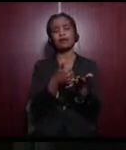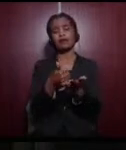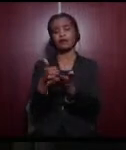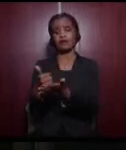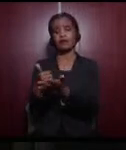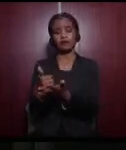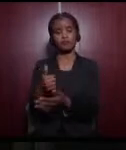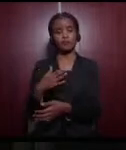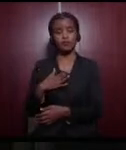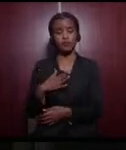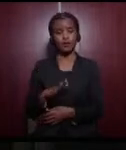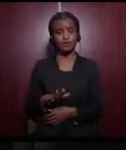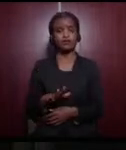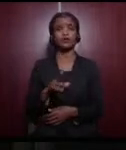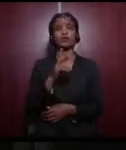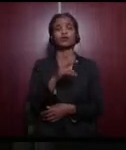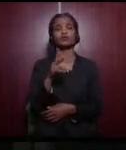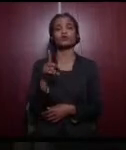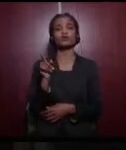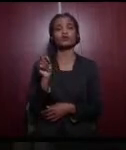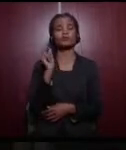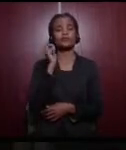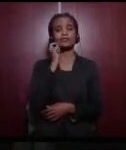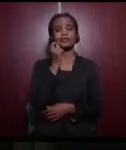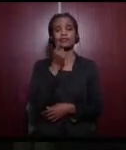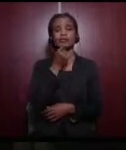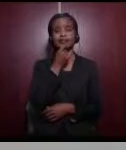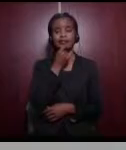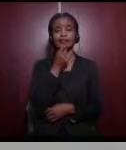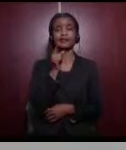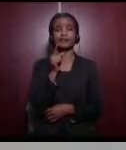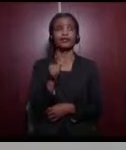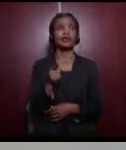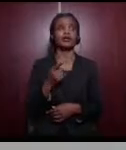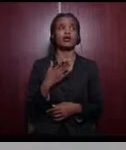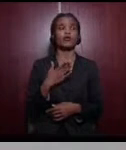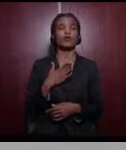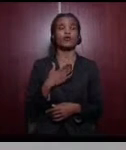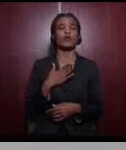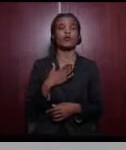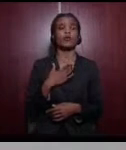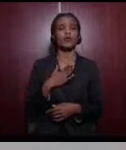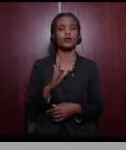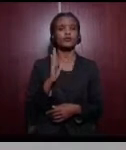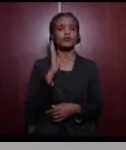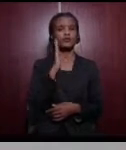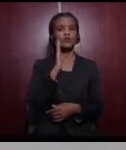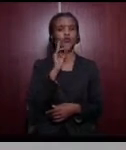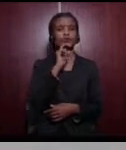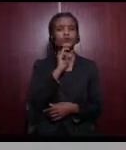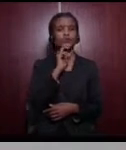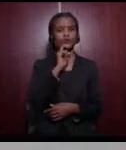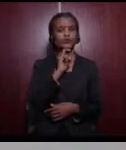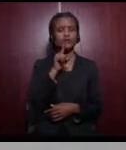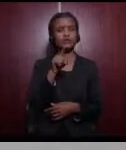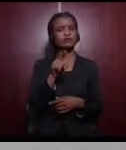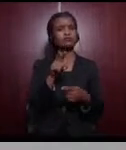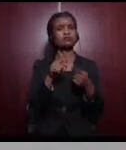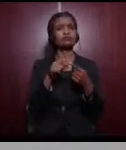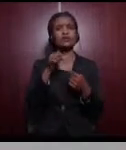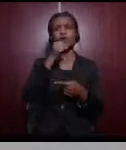then he even went further to even mention what are they using, body cough mixture